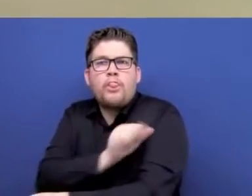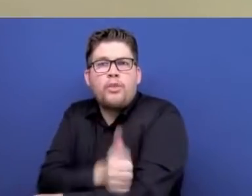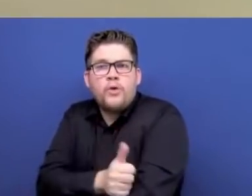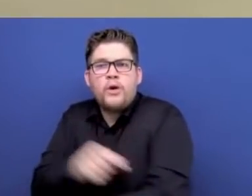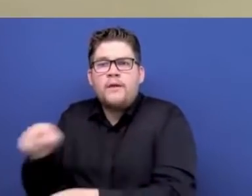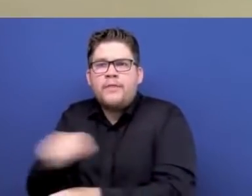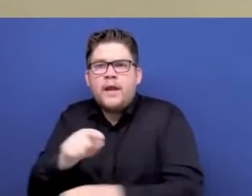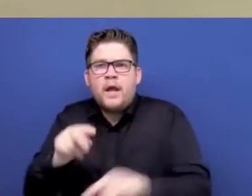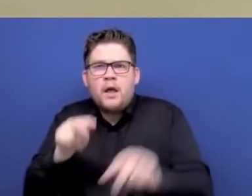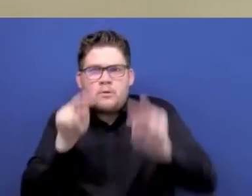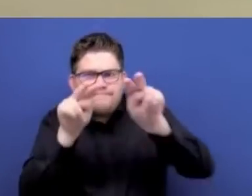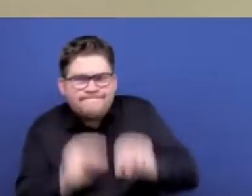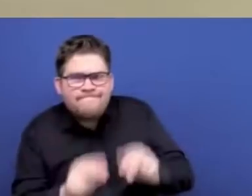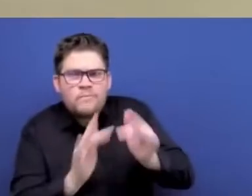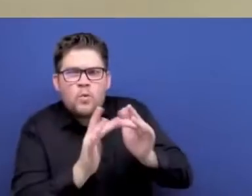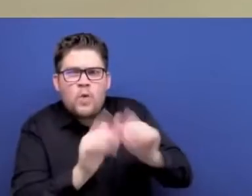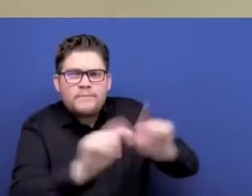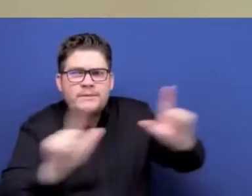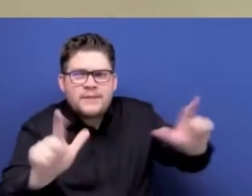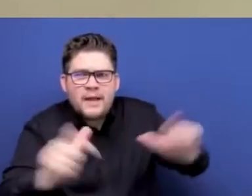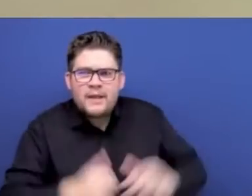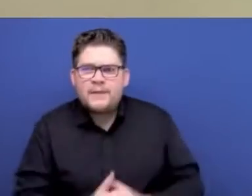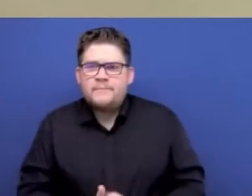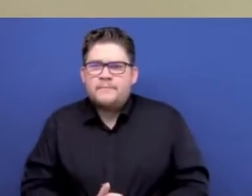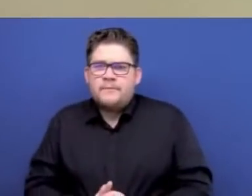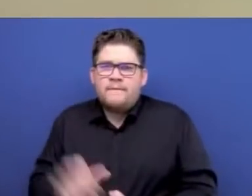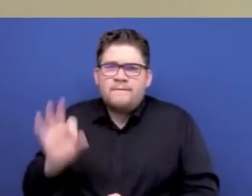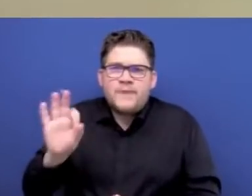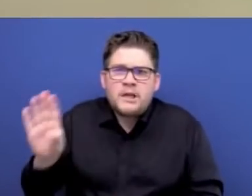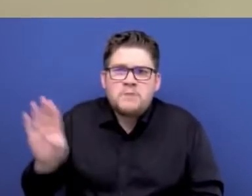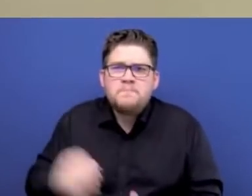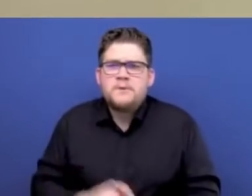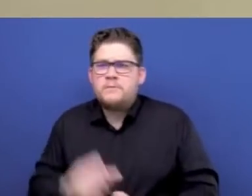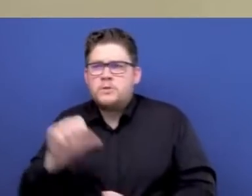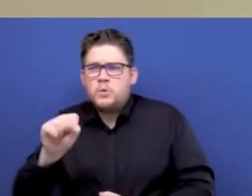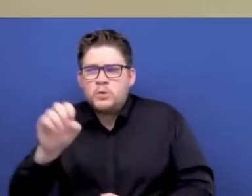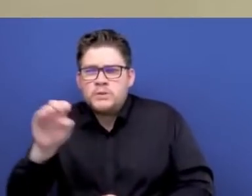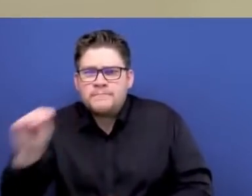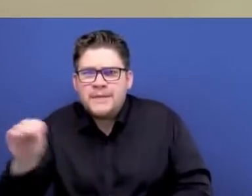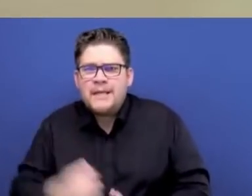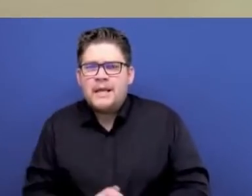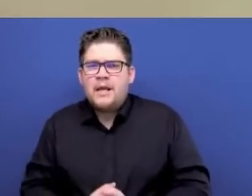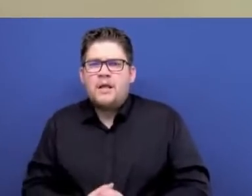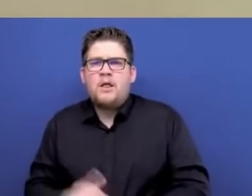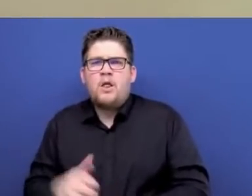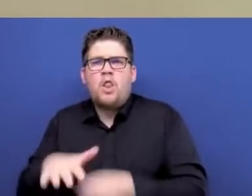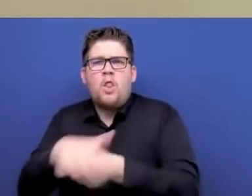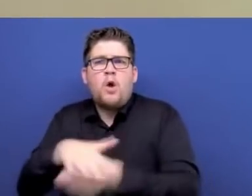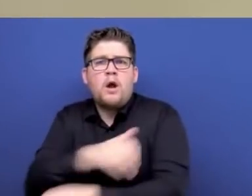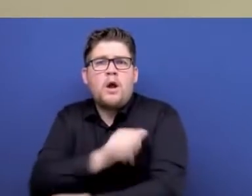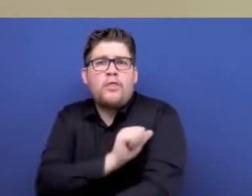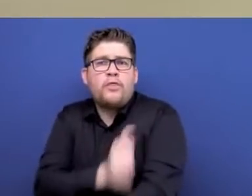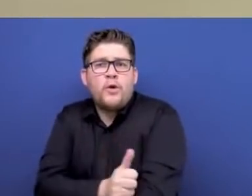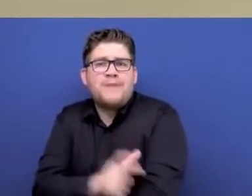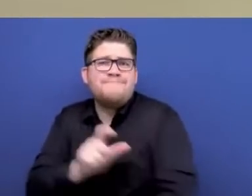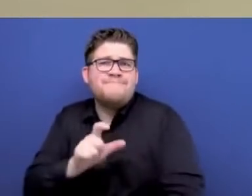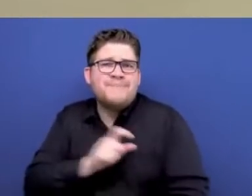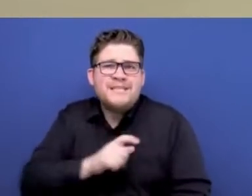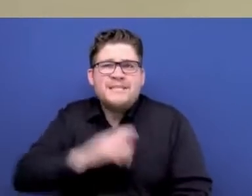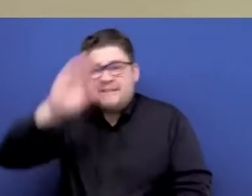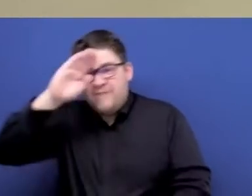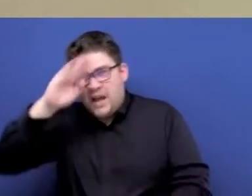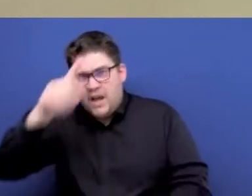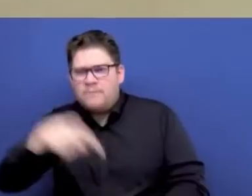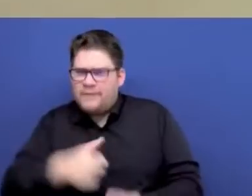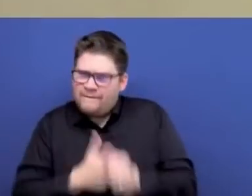media by their local authority or some of the formal methods in which local authorities will communicate. And so we just want to really recommend